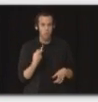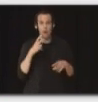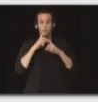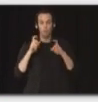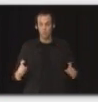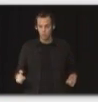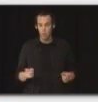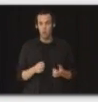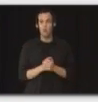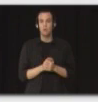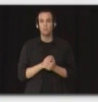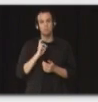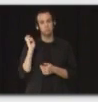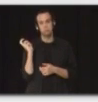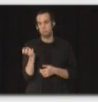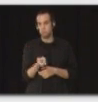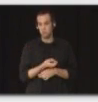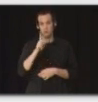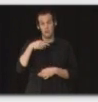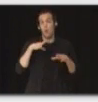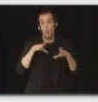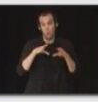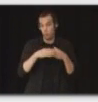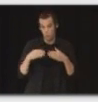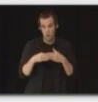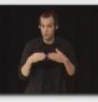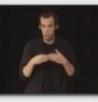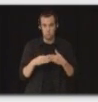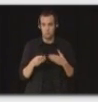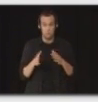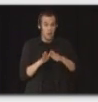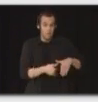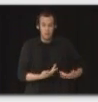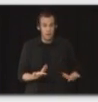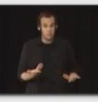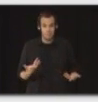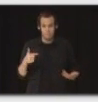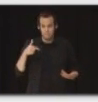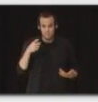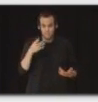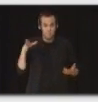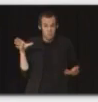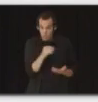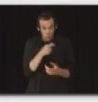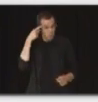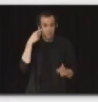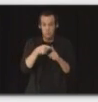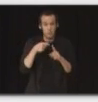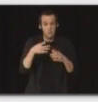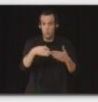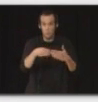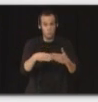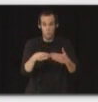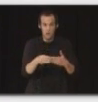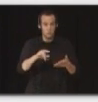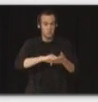ONCE and its foundation, and of course the users, who at the end of the day are the most